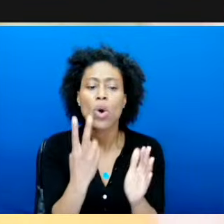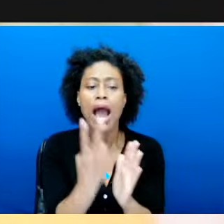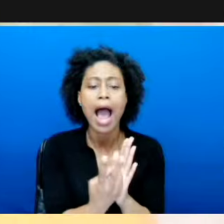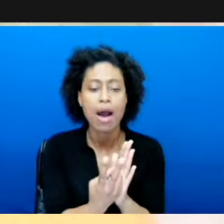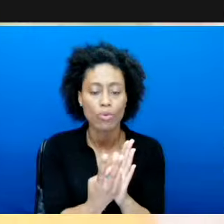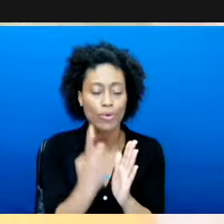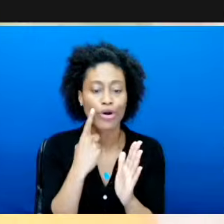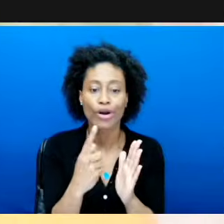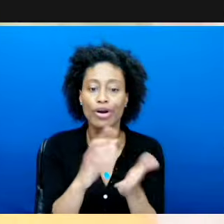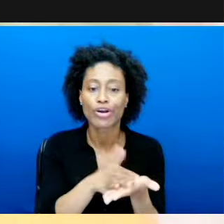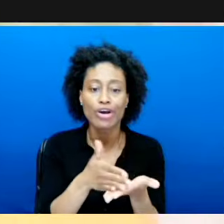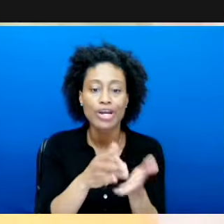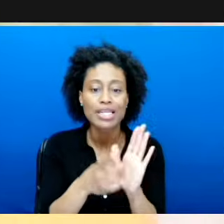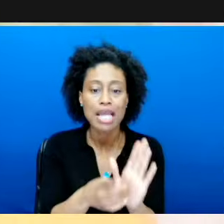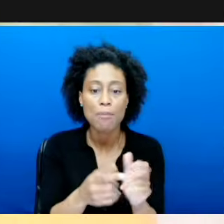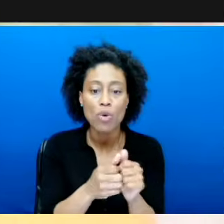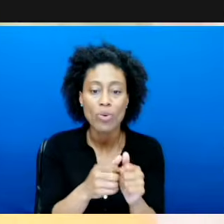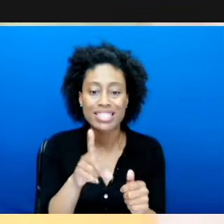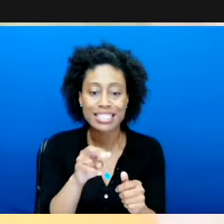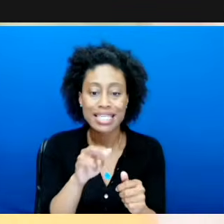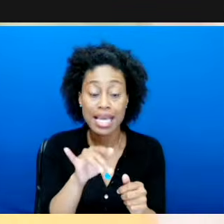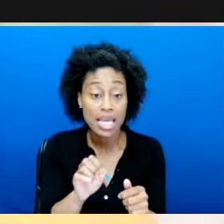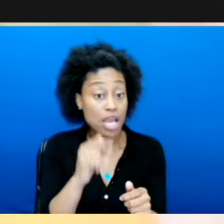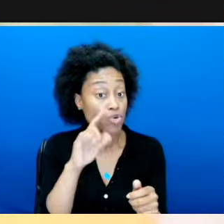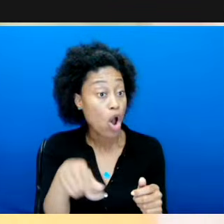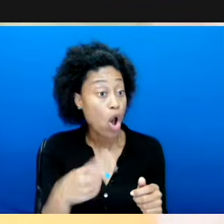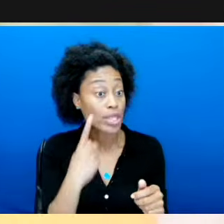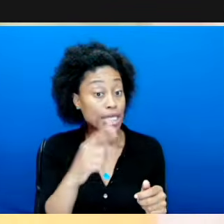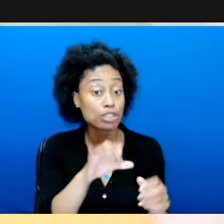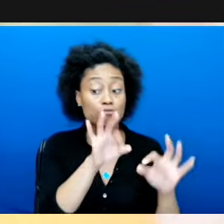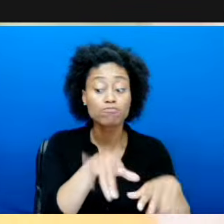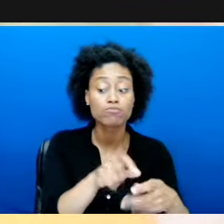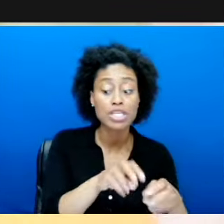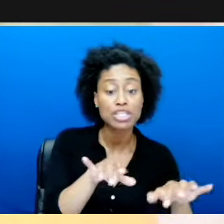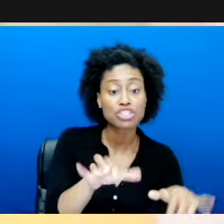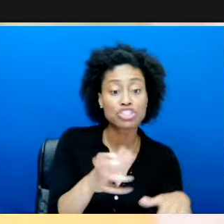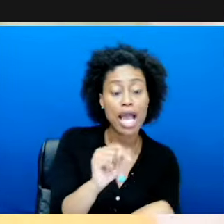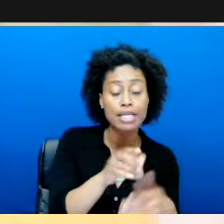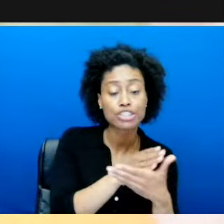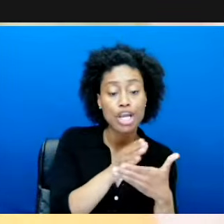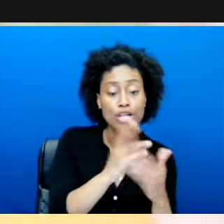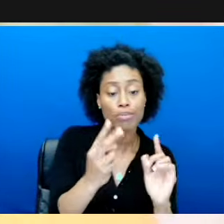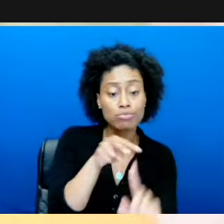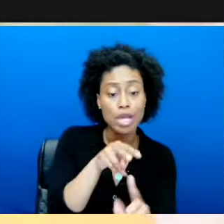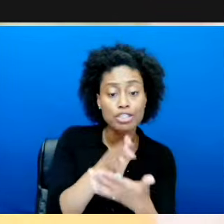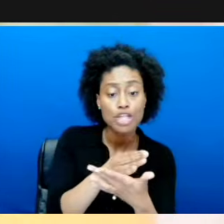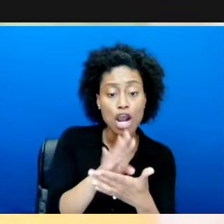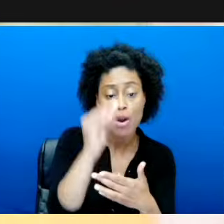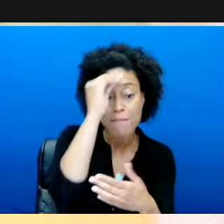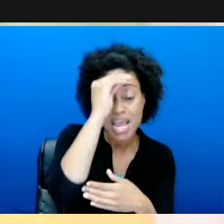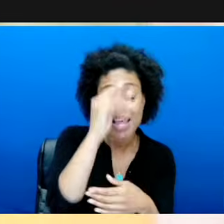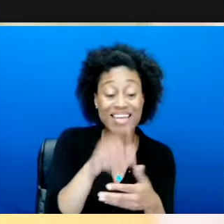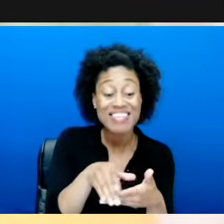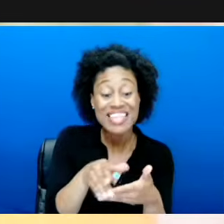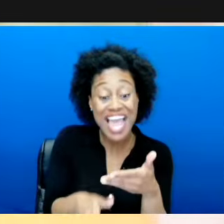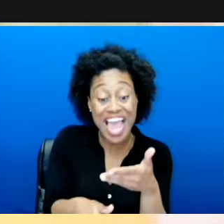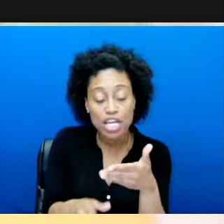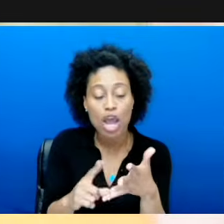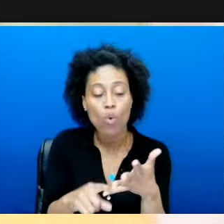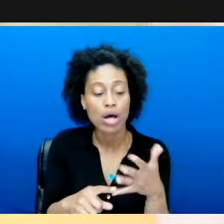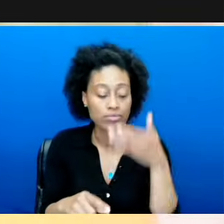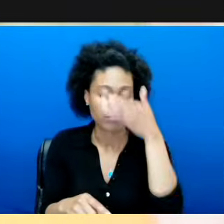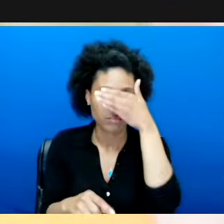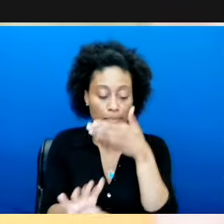do is lock in the chat, share your perspective, share your opinion, and at the close of today's section, we will randomly select